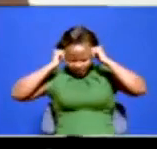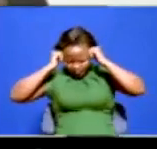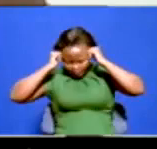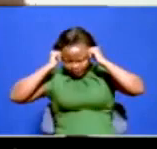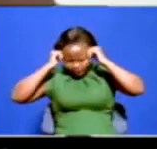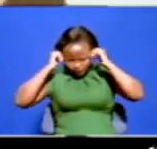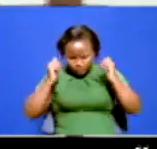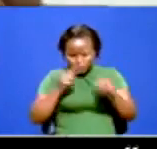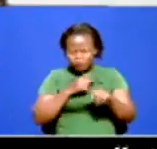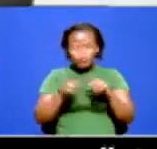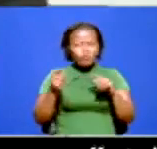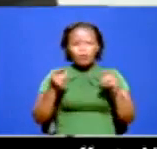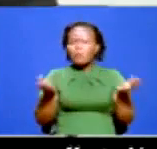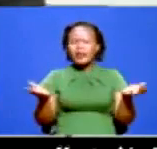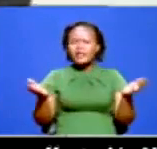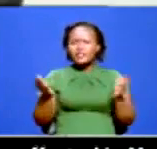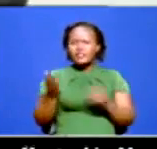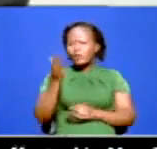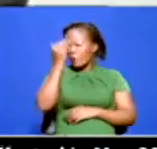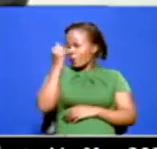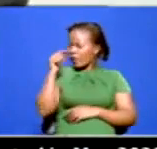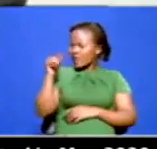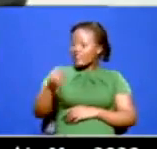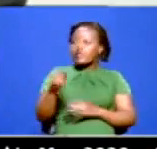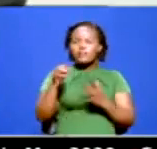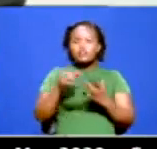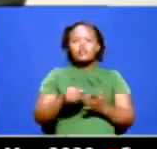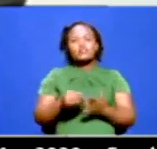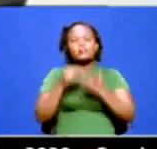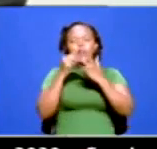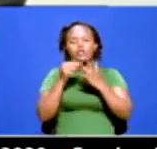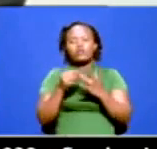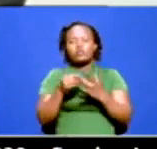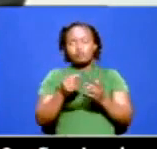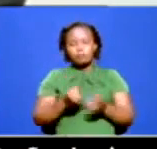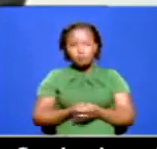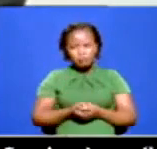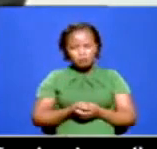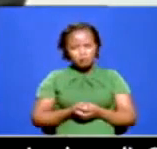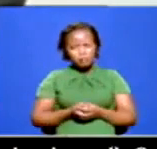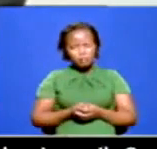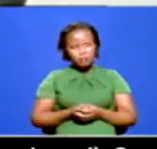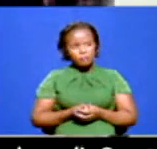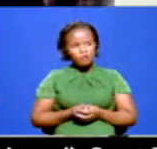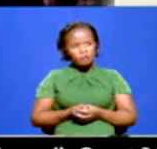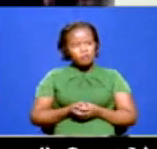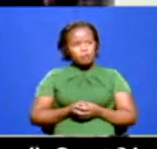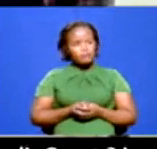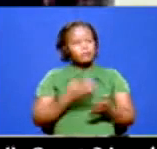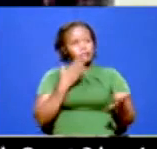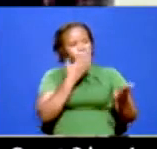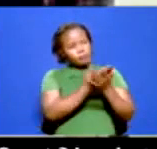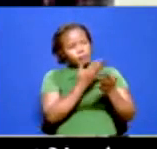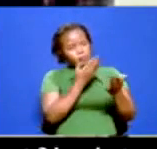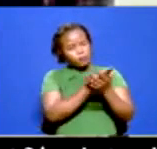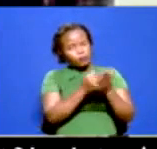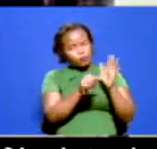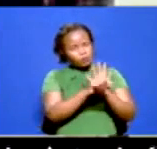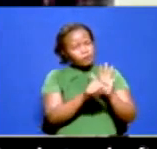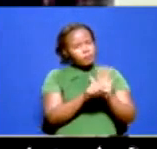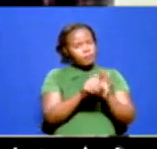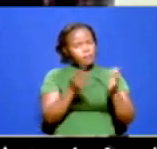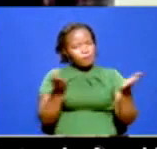why is it so special, the National Defense University Kenya? Yes. Right. Thank you. Thank you very much indeed.